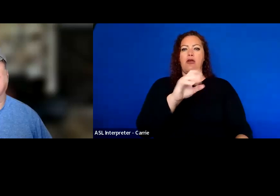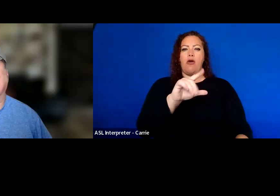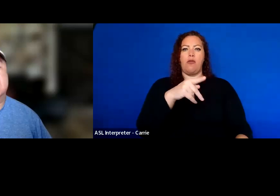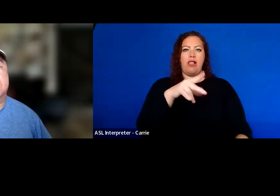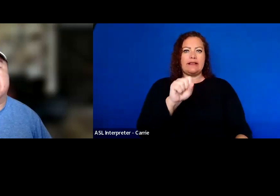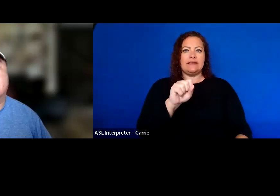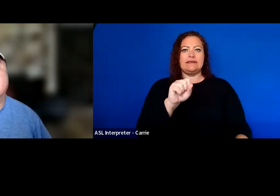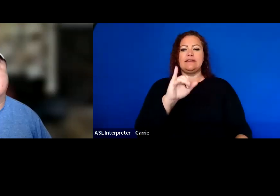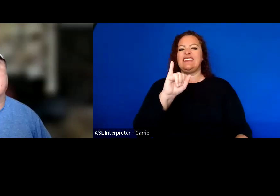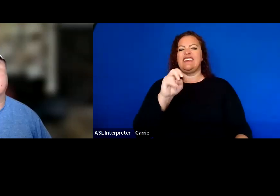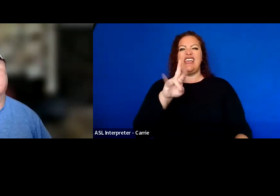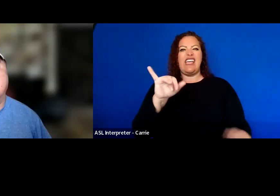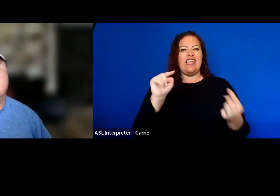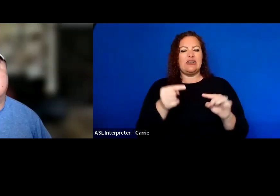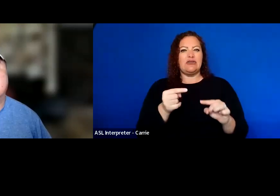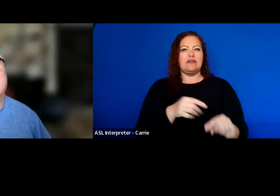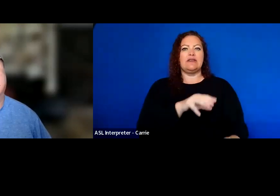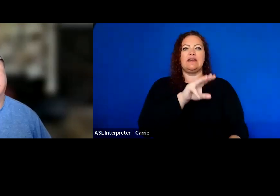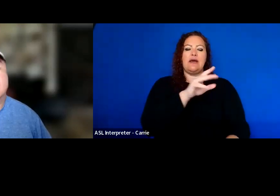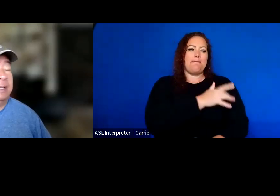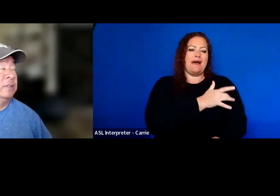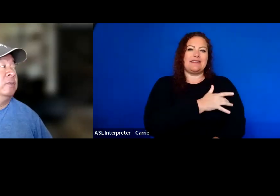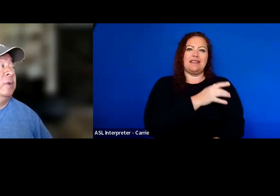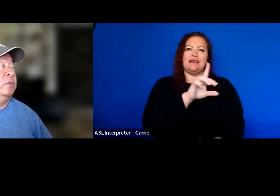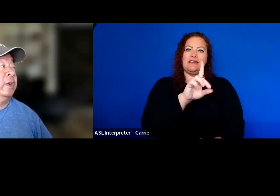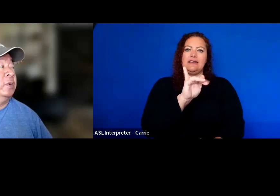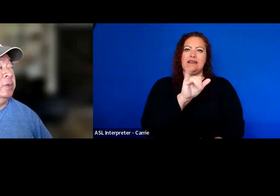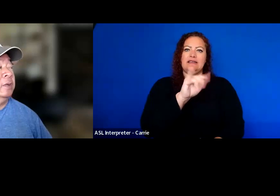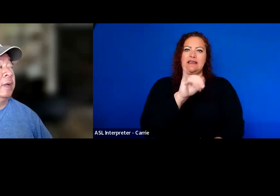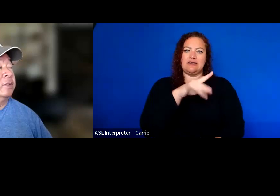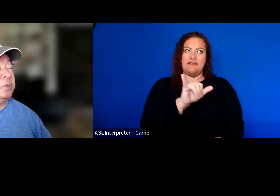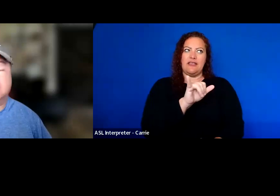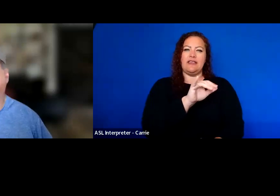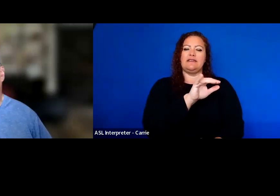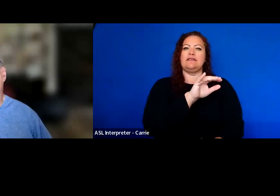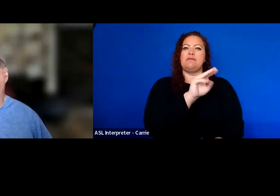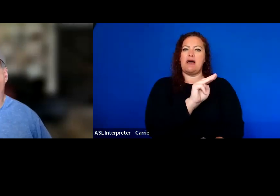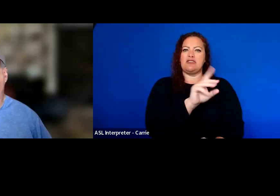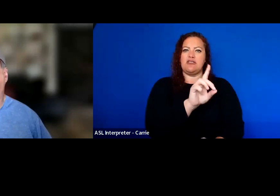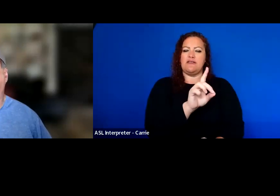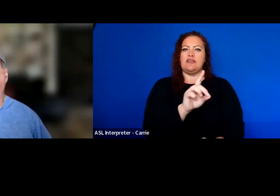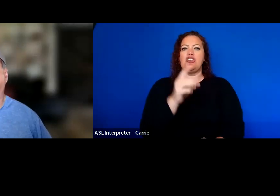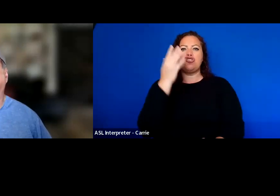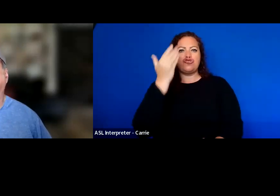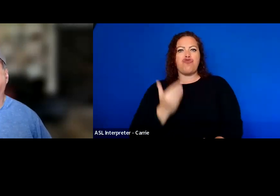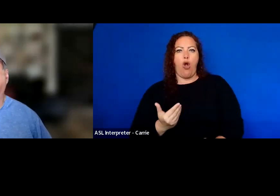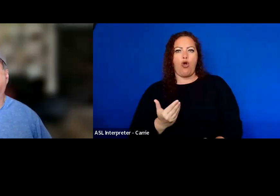muscular dystrophy, a stroke. That's one area we didn't look at. Stroke,